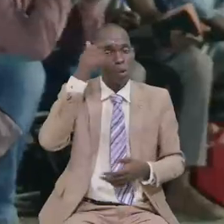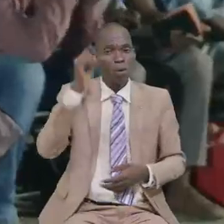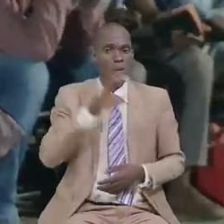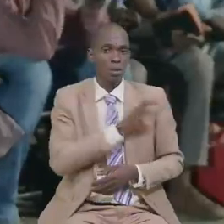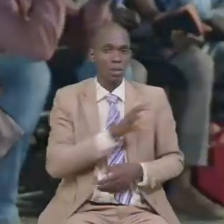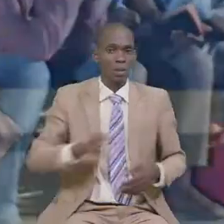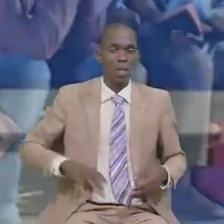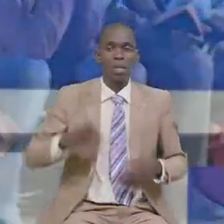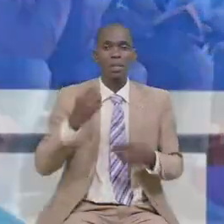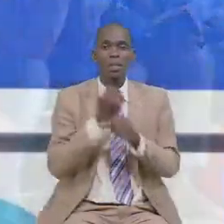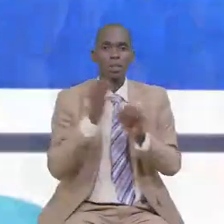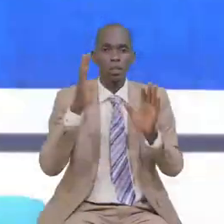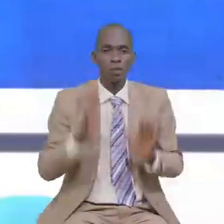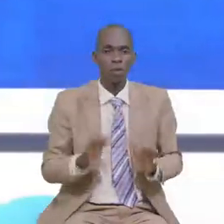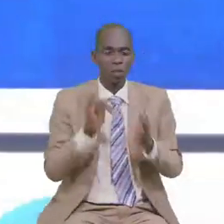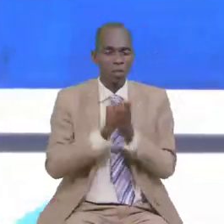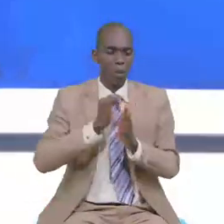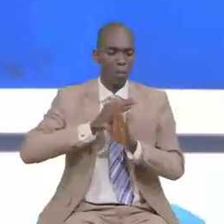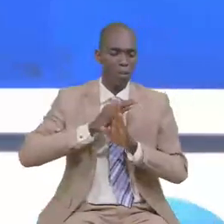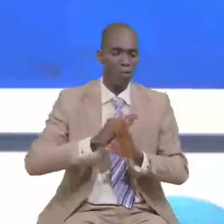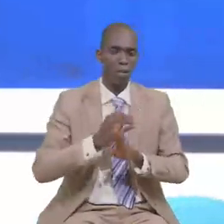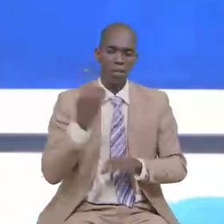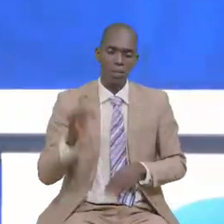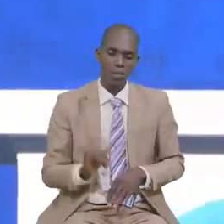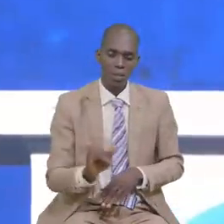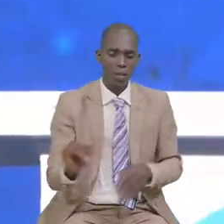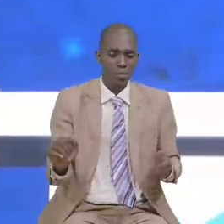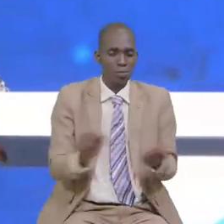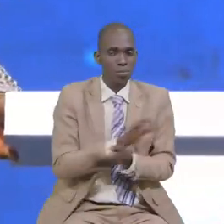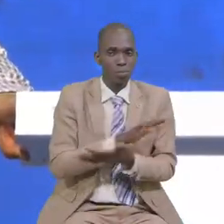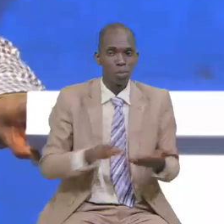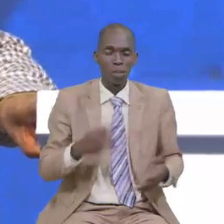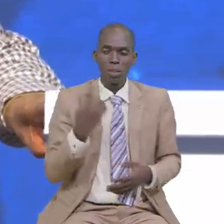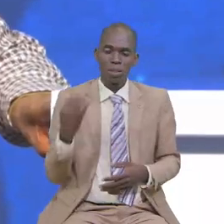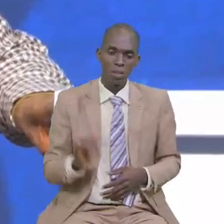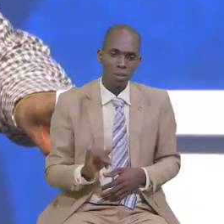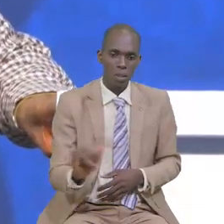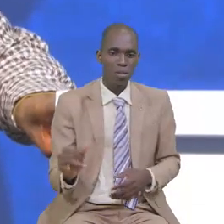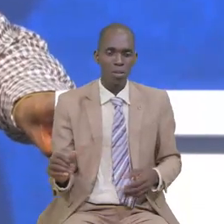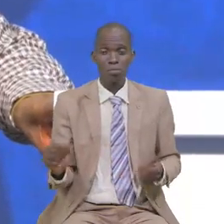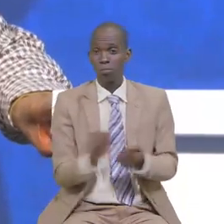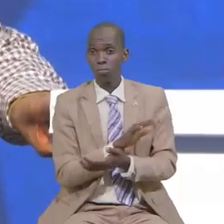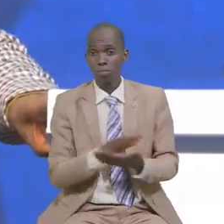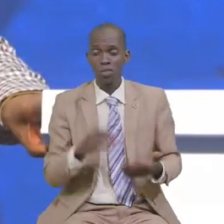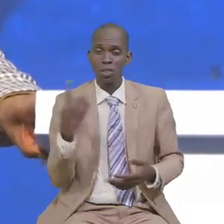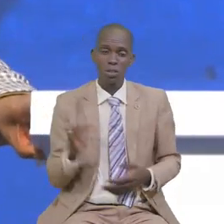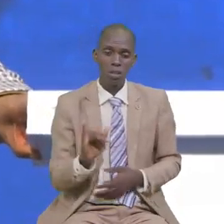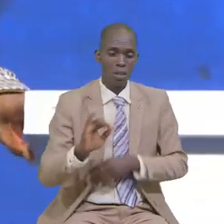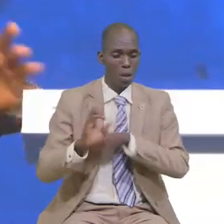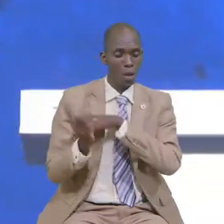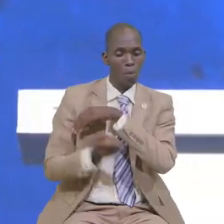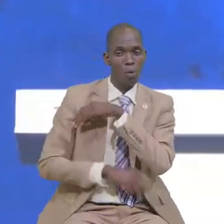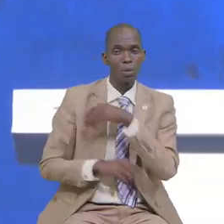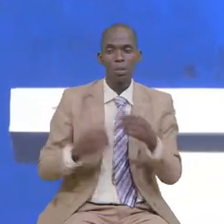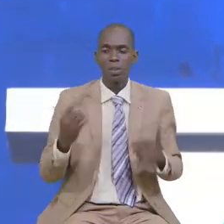that prevents eternal doom, eternal damnation, eternal punishment, eternal